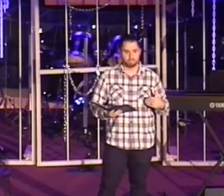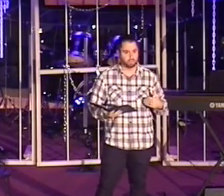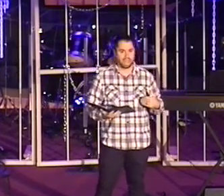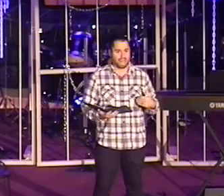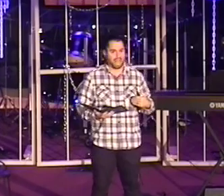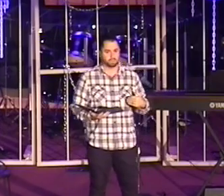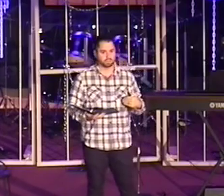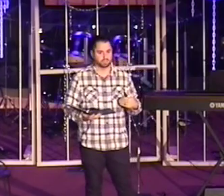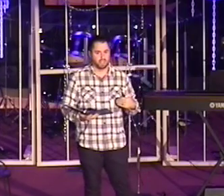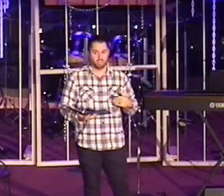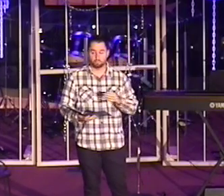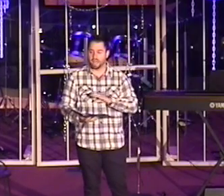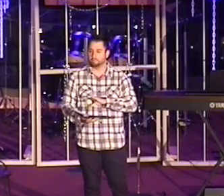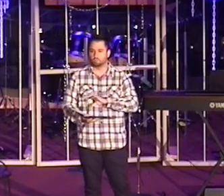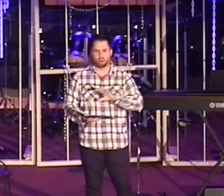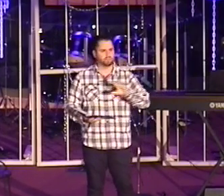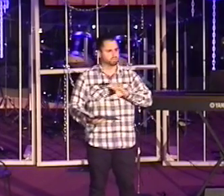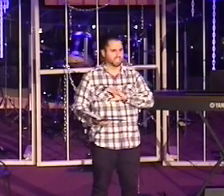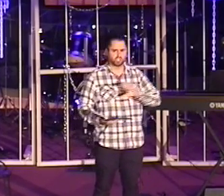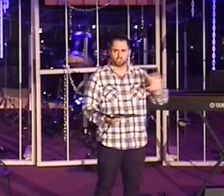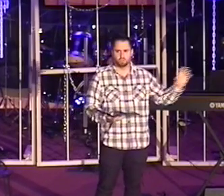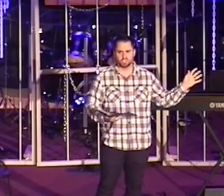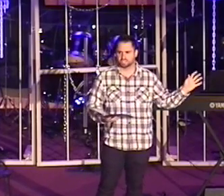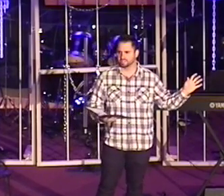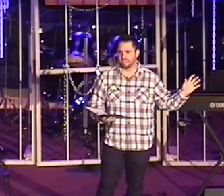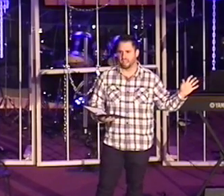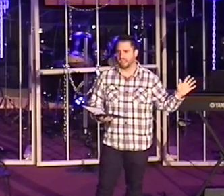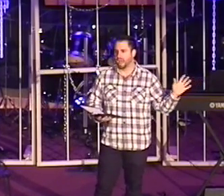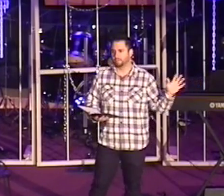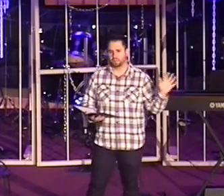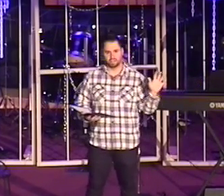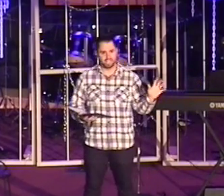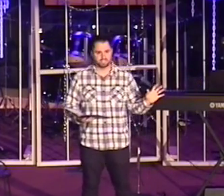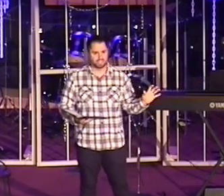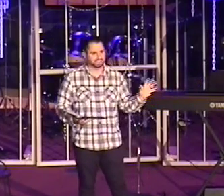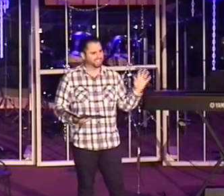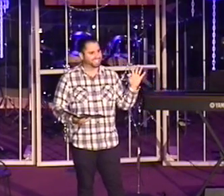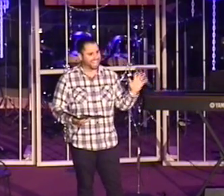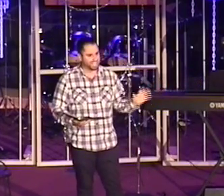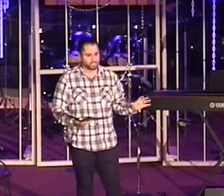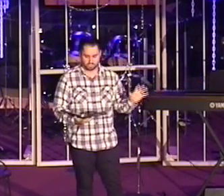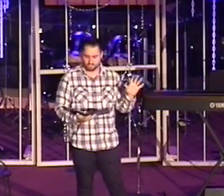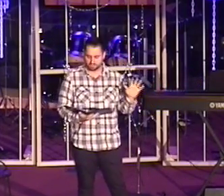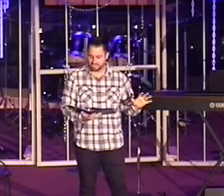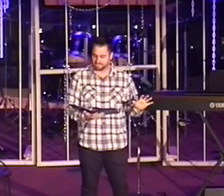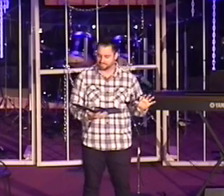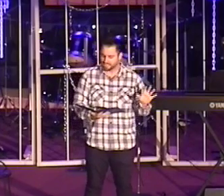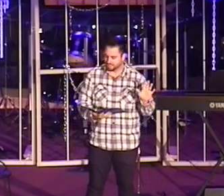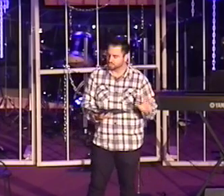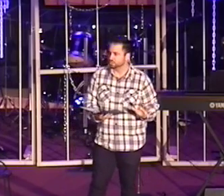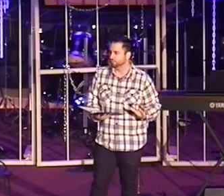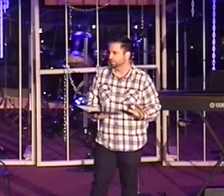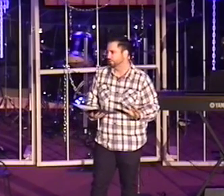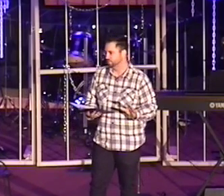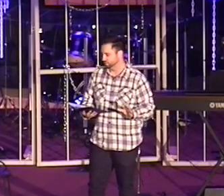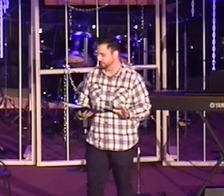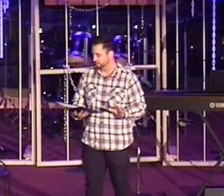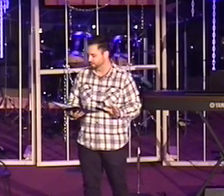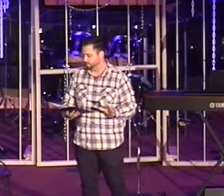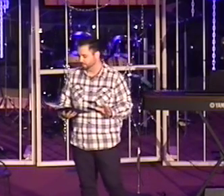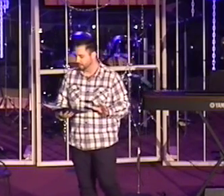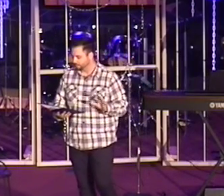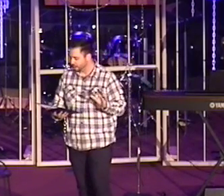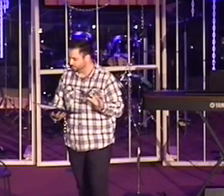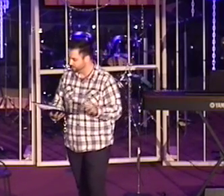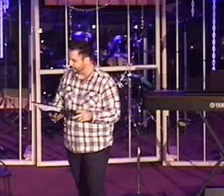can slip into bad habits. And the Bible, Proverbs, has so much to say about laziness and the dangers of laziness. Let me share a few verses with